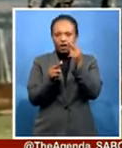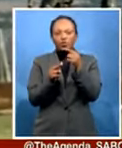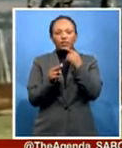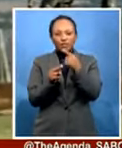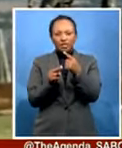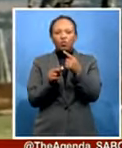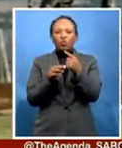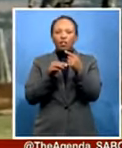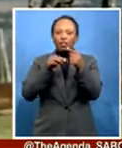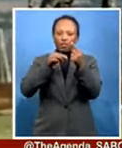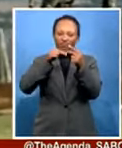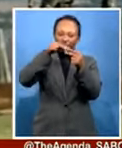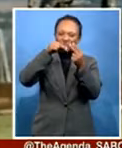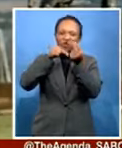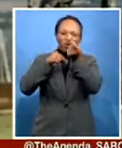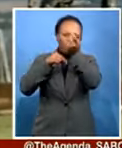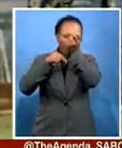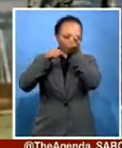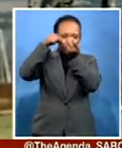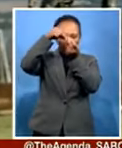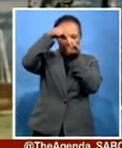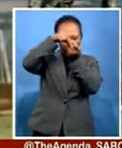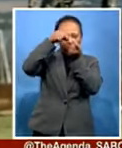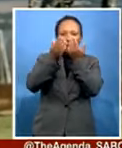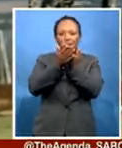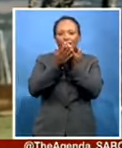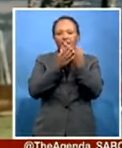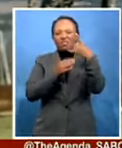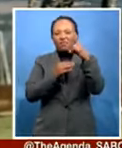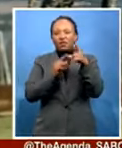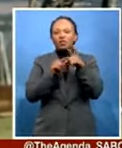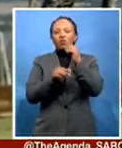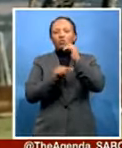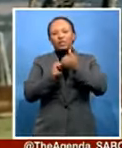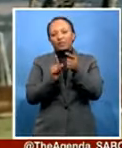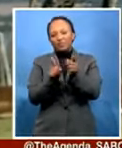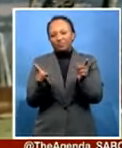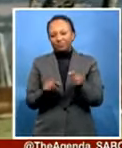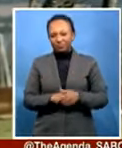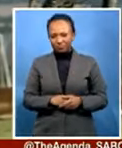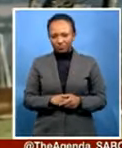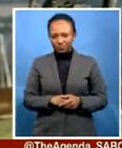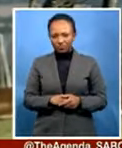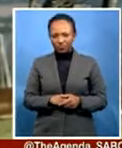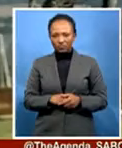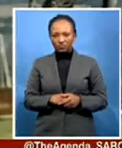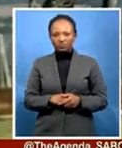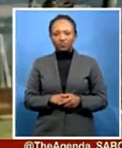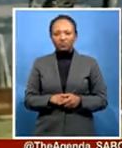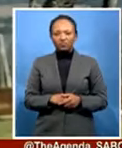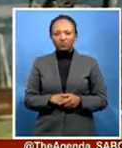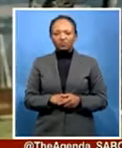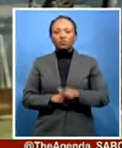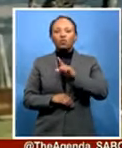of these animals and hopefully then protect them. We want to be able to find a